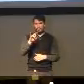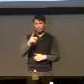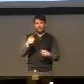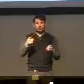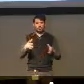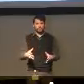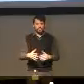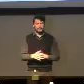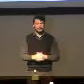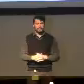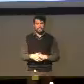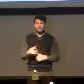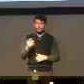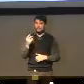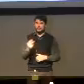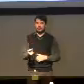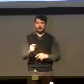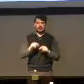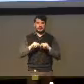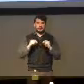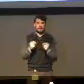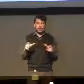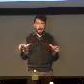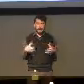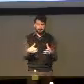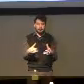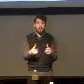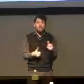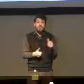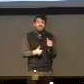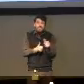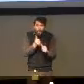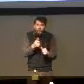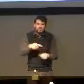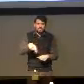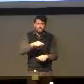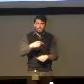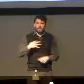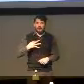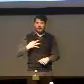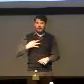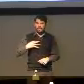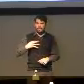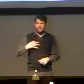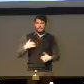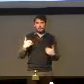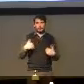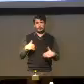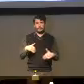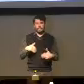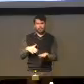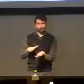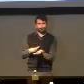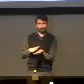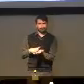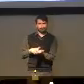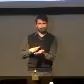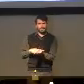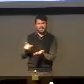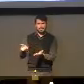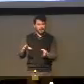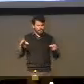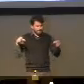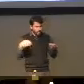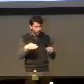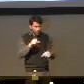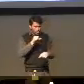as a team, as she said, and the majority of people being volunteers had a really committed focus. We were there to do the work that needed to be